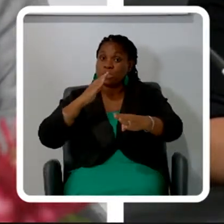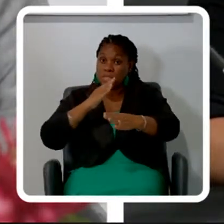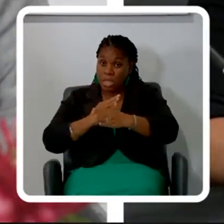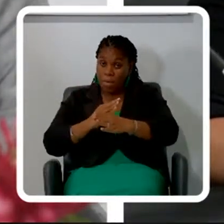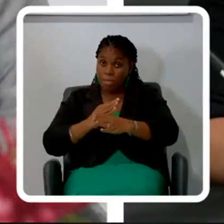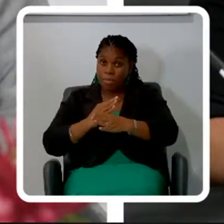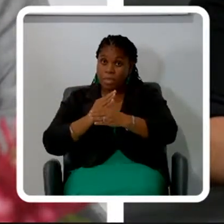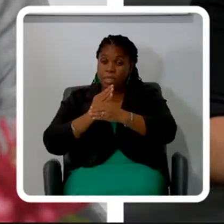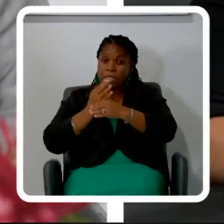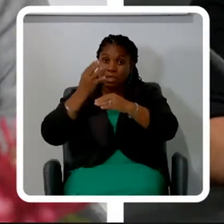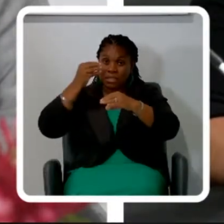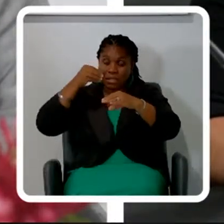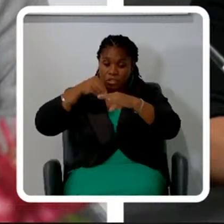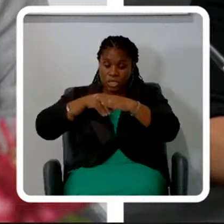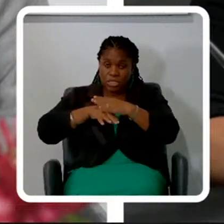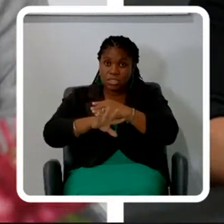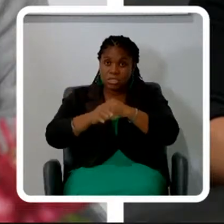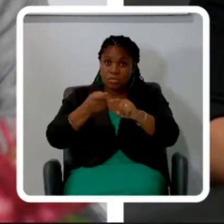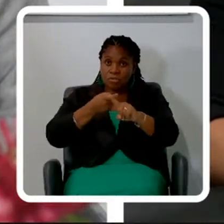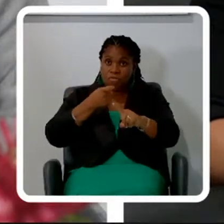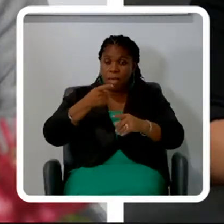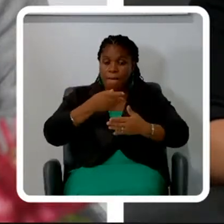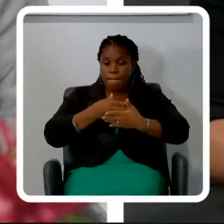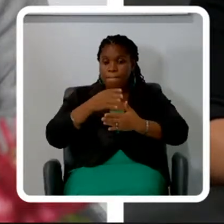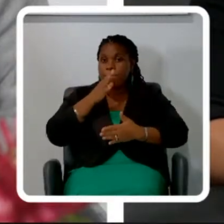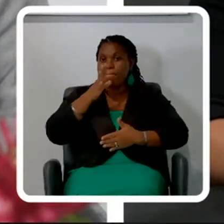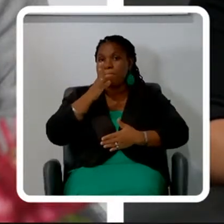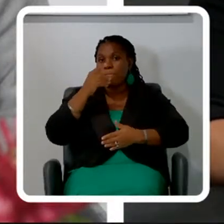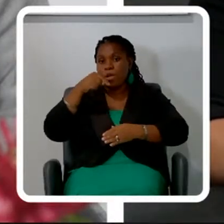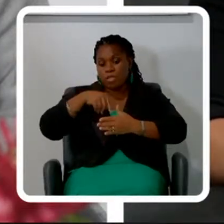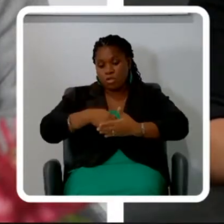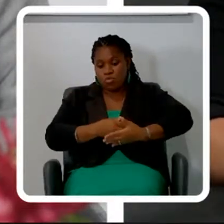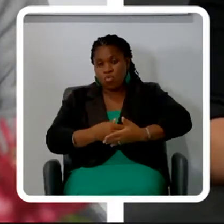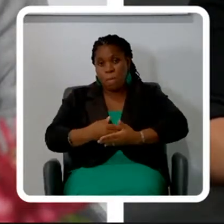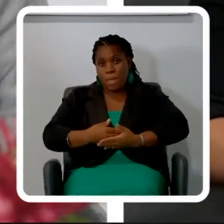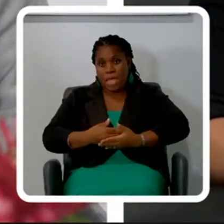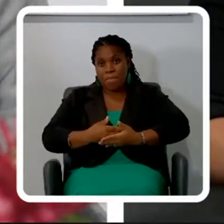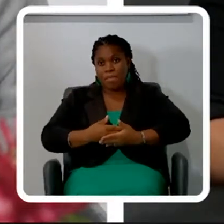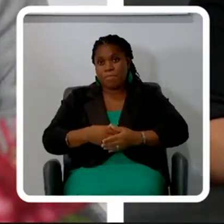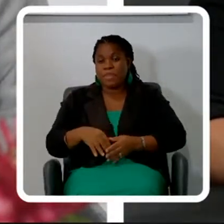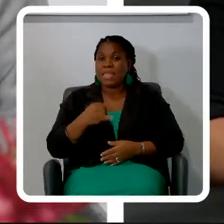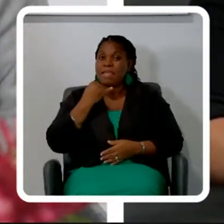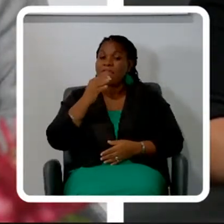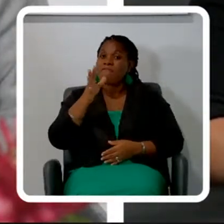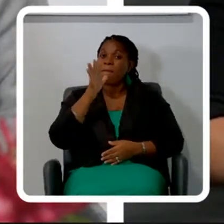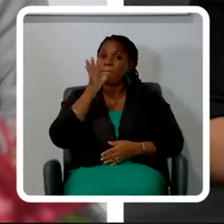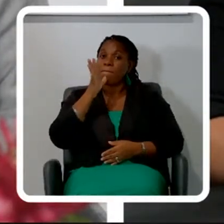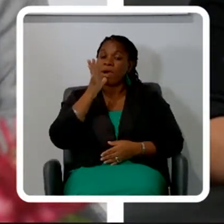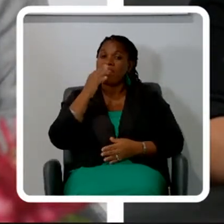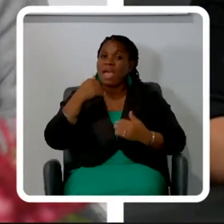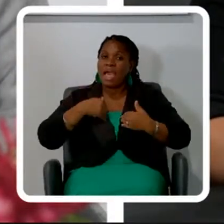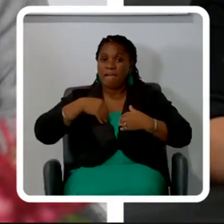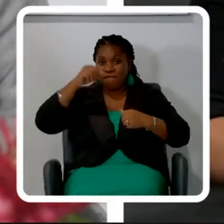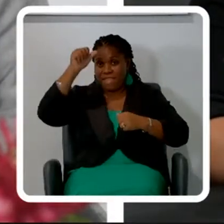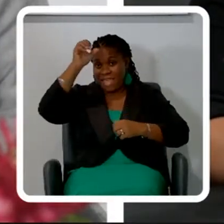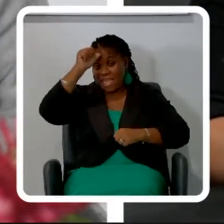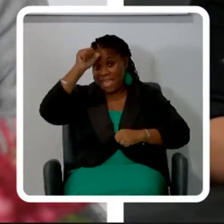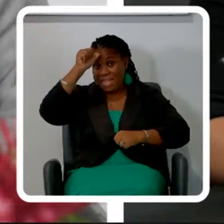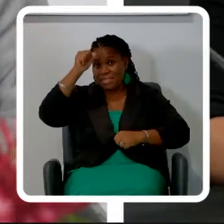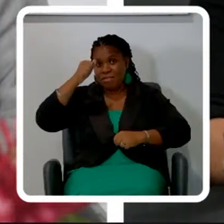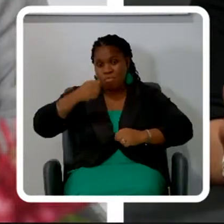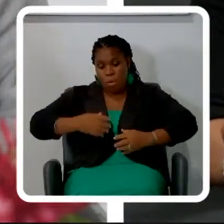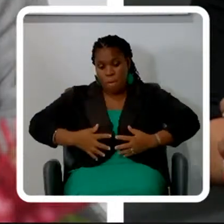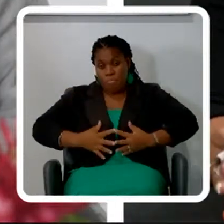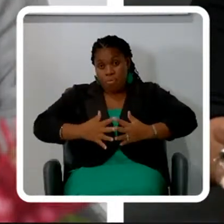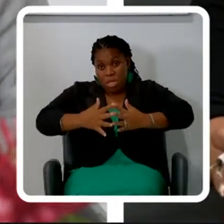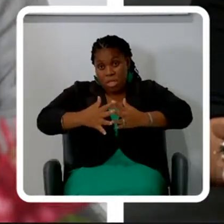and we know in some groups HIV/AIDS transmission has gone down. there was a concern some years ago that in older age groups,